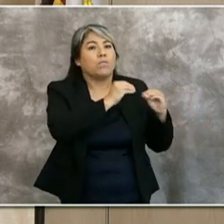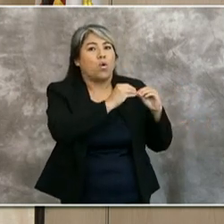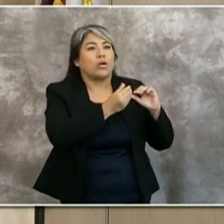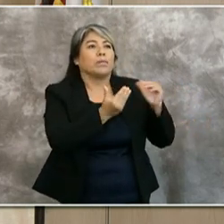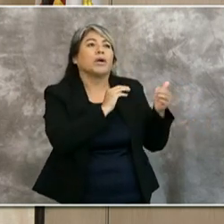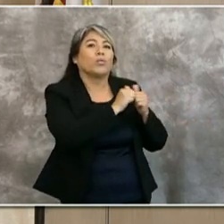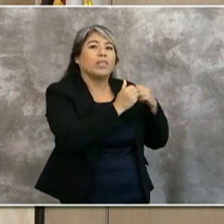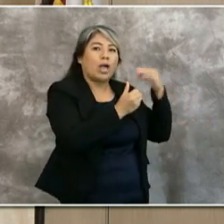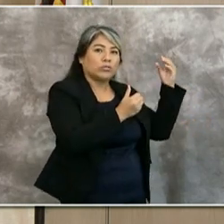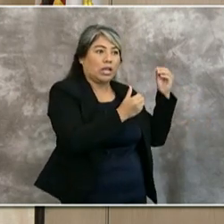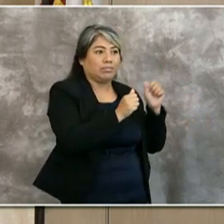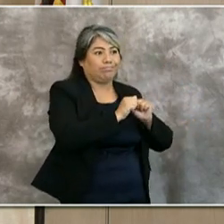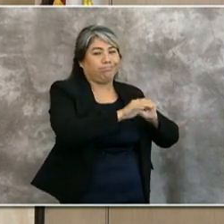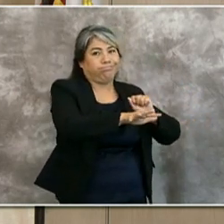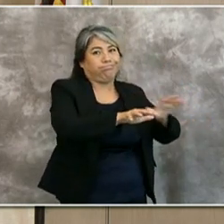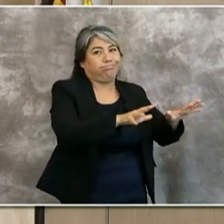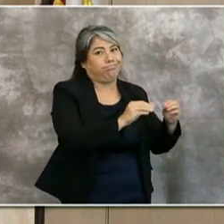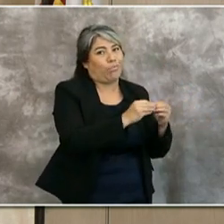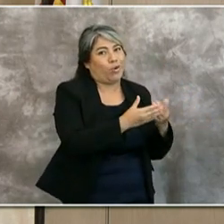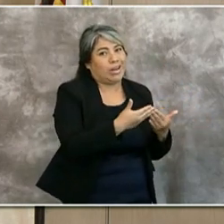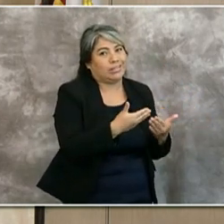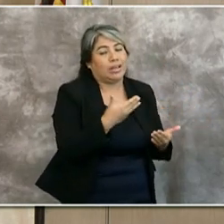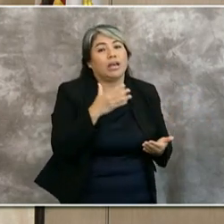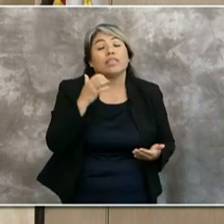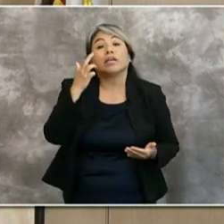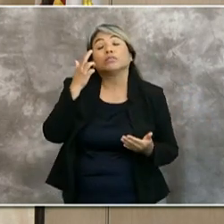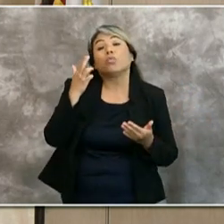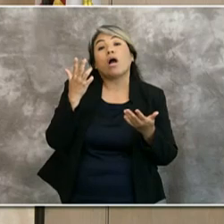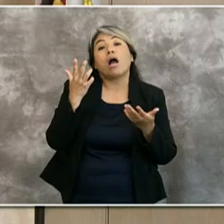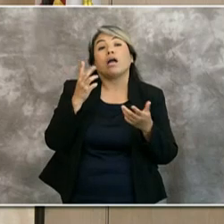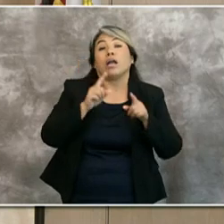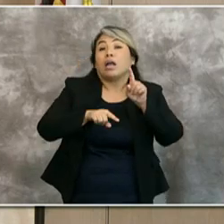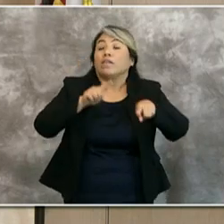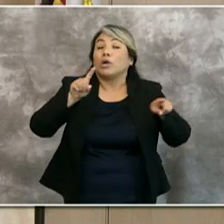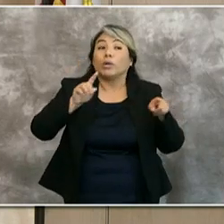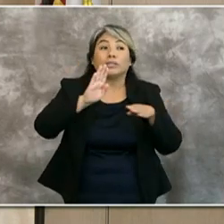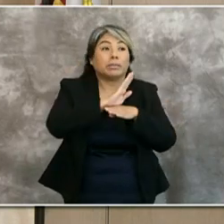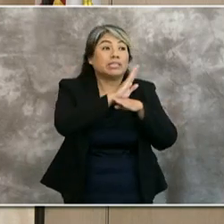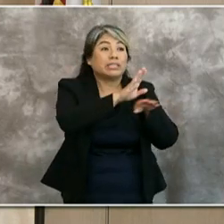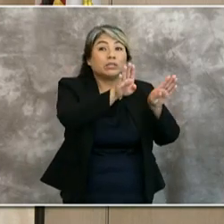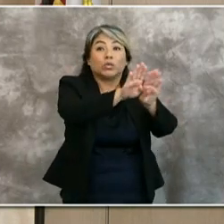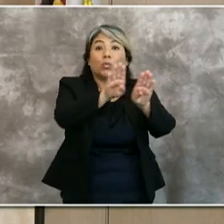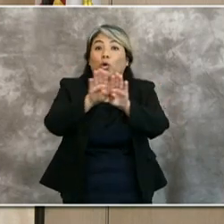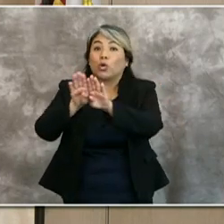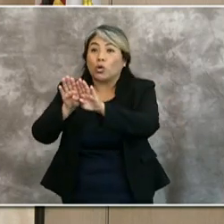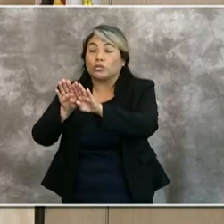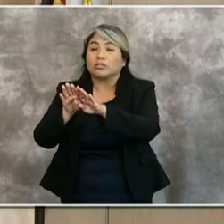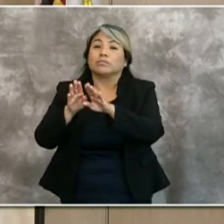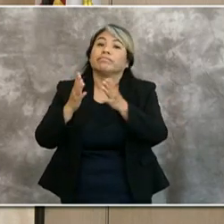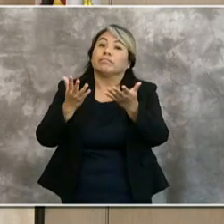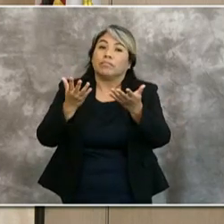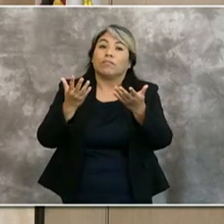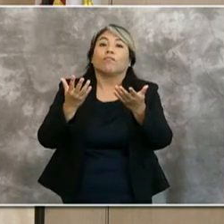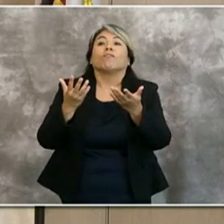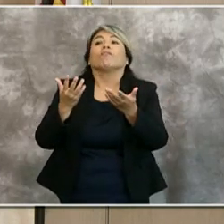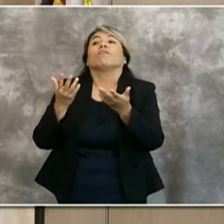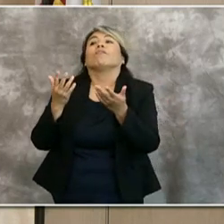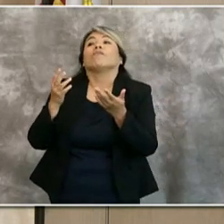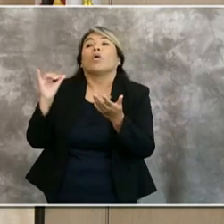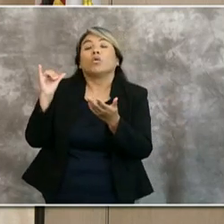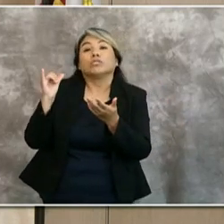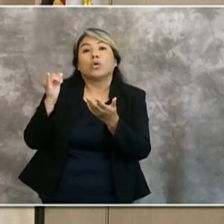transmission. That's why when the various businesses were closed, there was the support